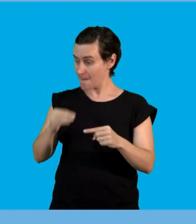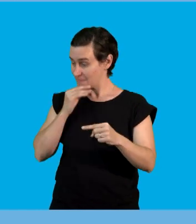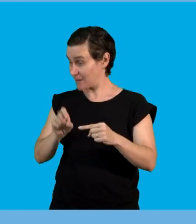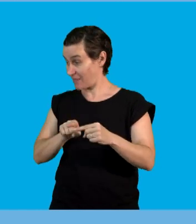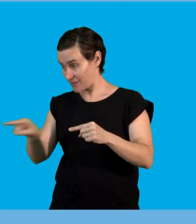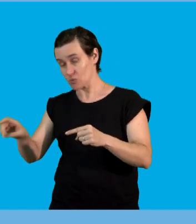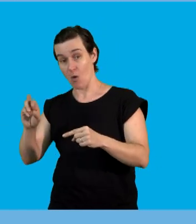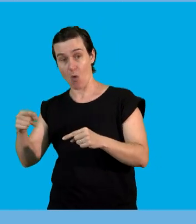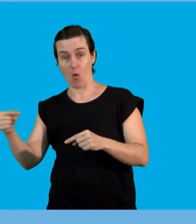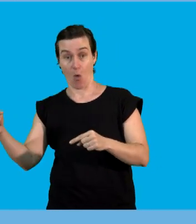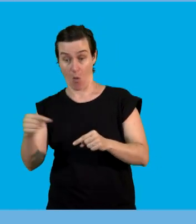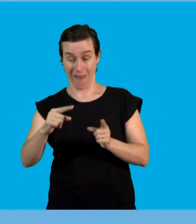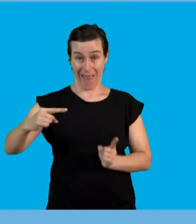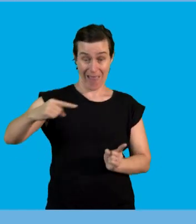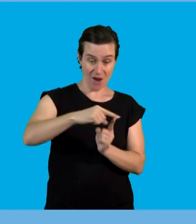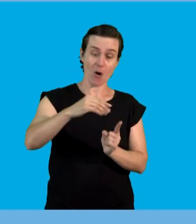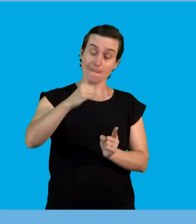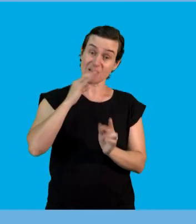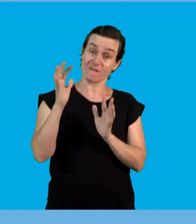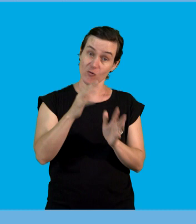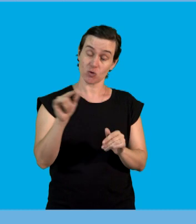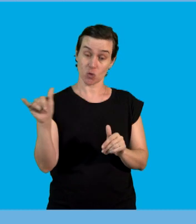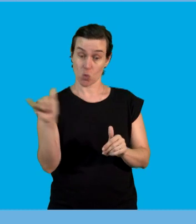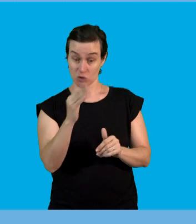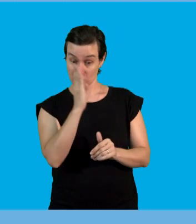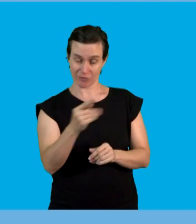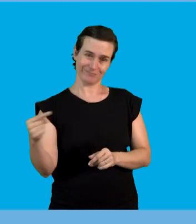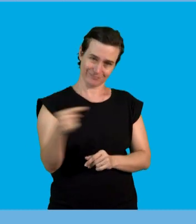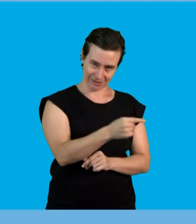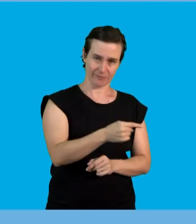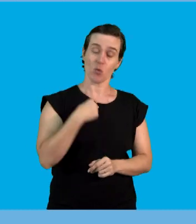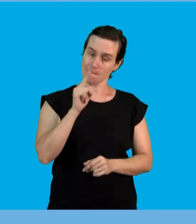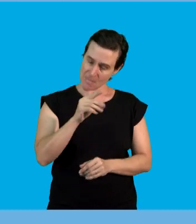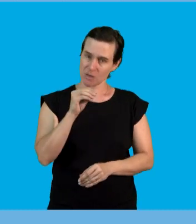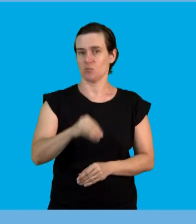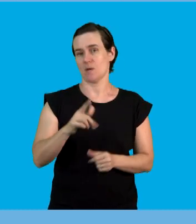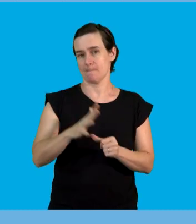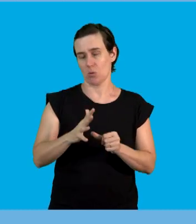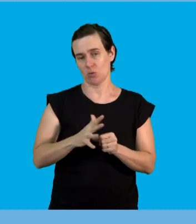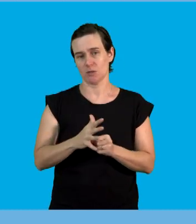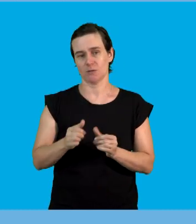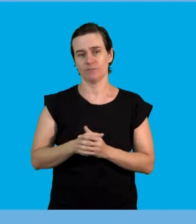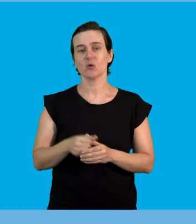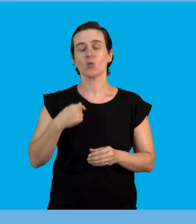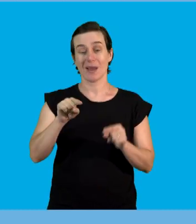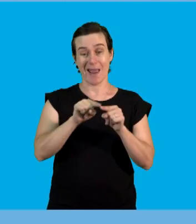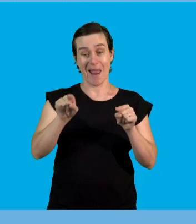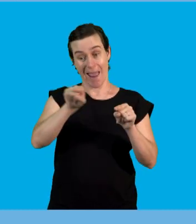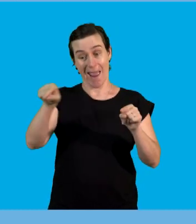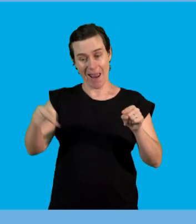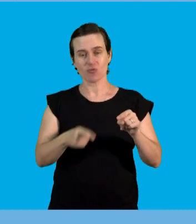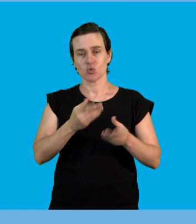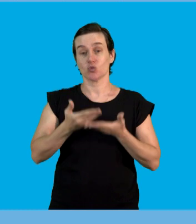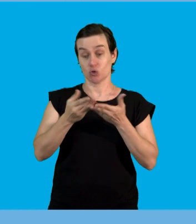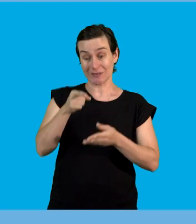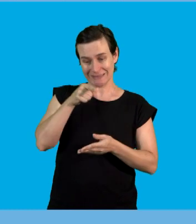direction, then we are saying that the force is exerted onto the left-hand side. So we draw an arrow on paper to